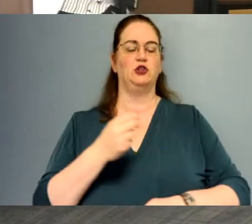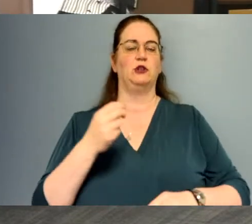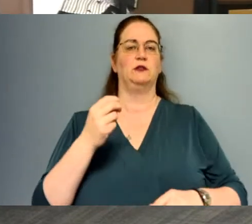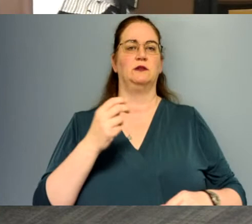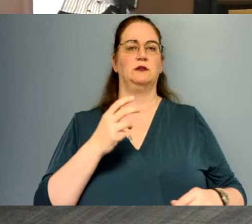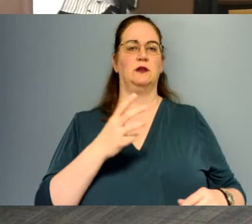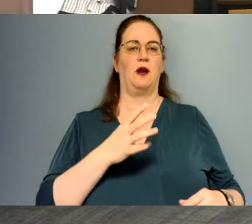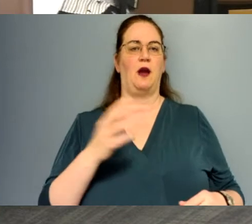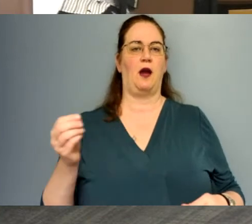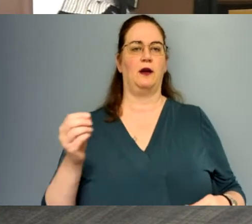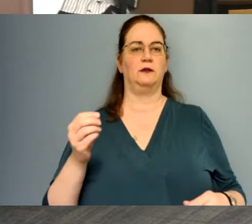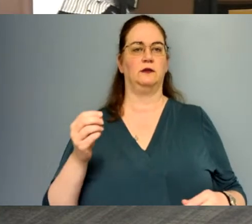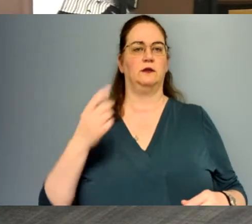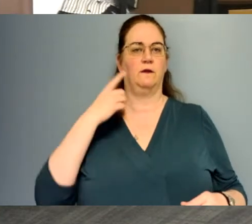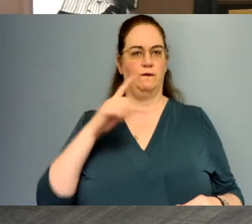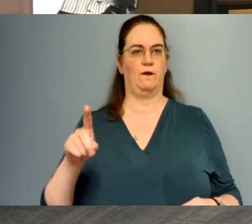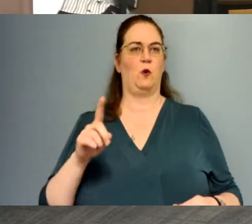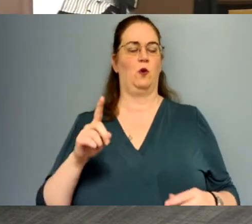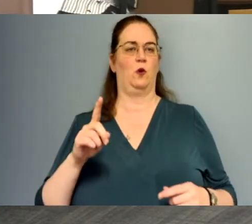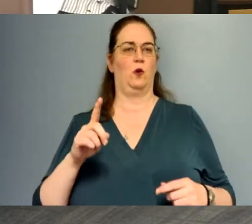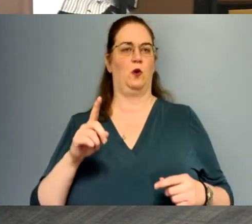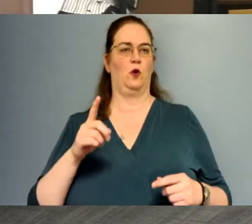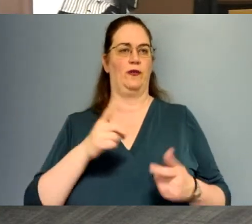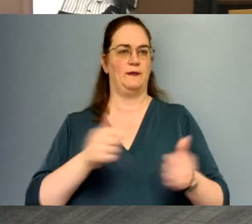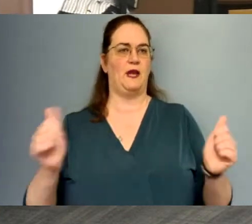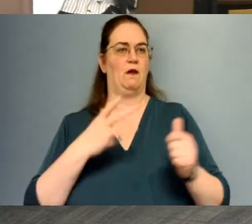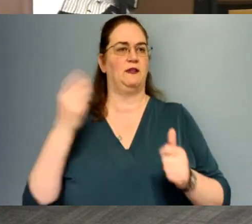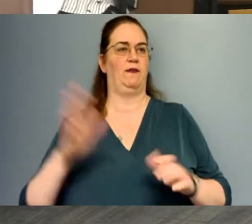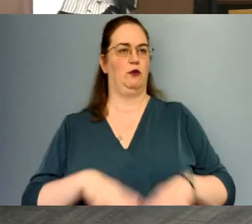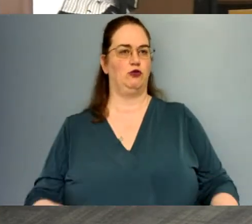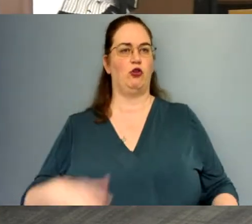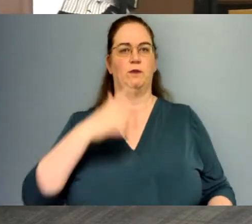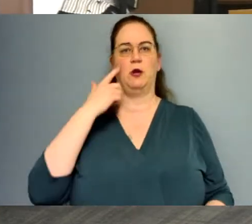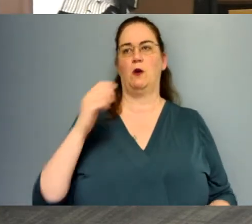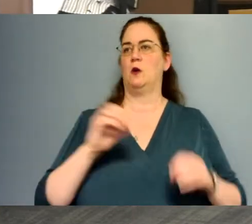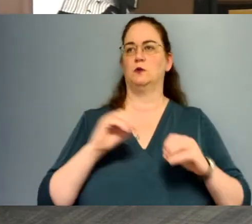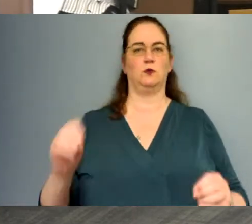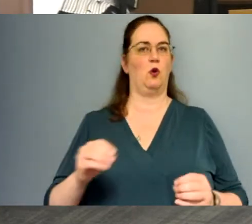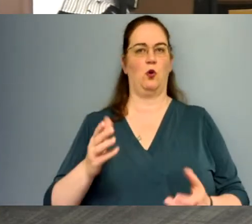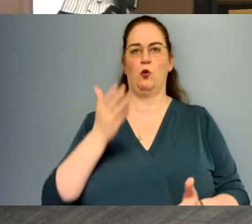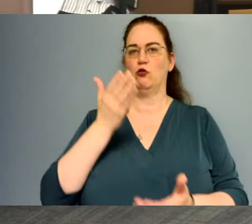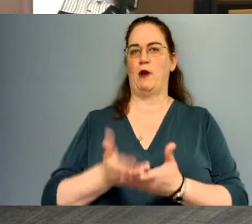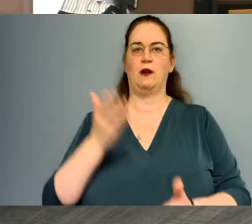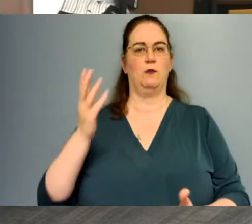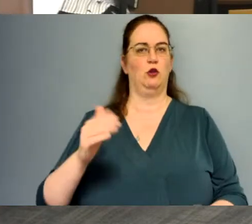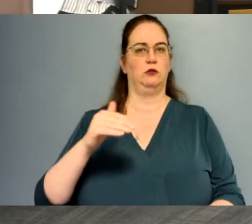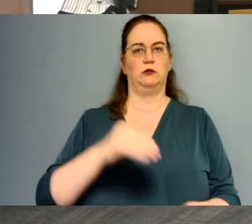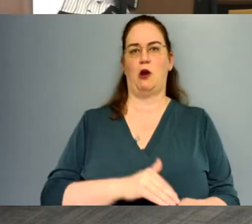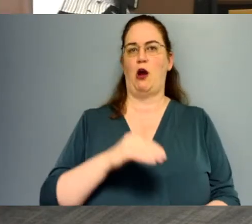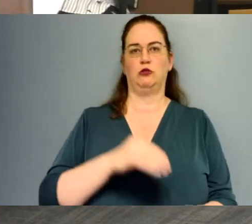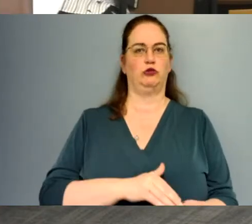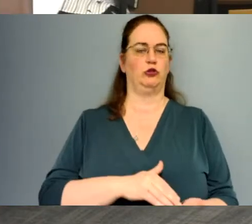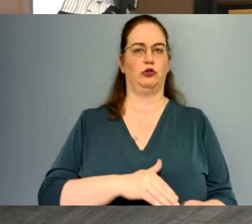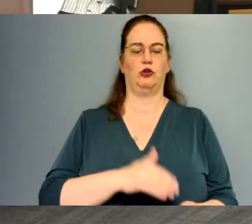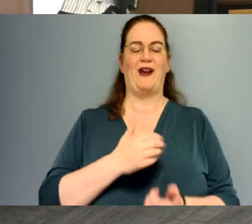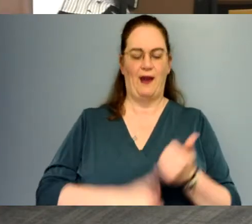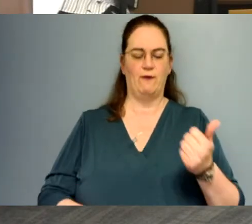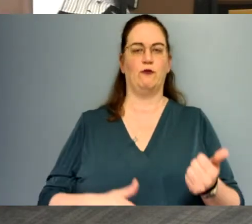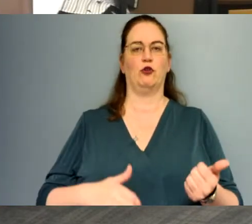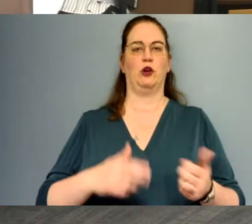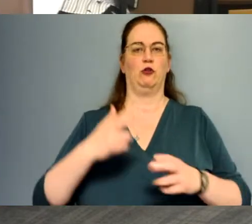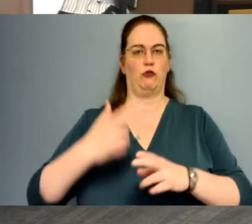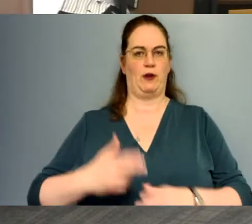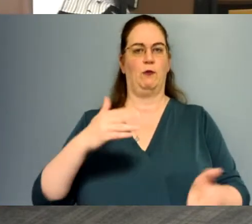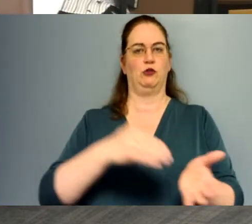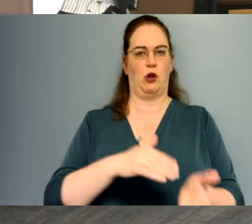and for themselves and their children, because no credible doctor, every credible doctor knows